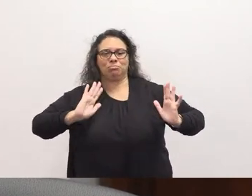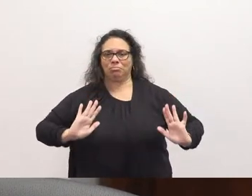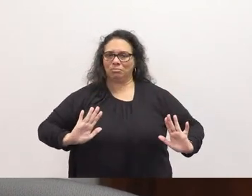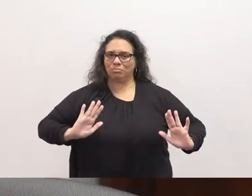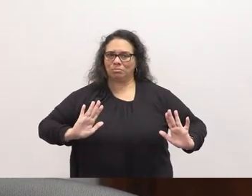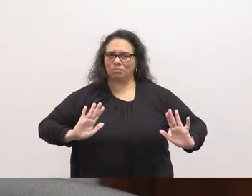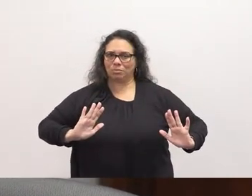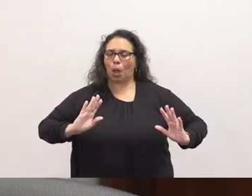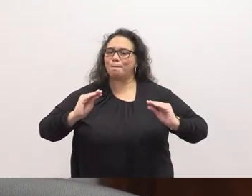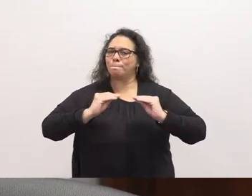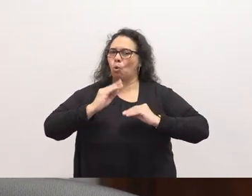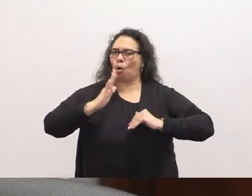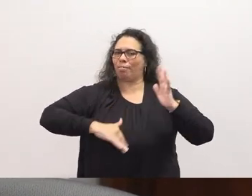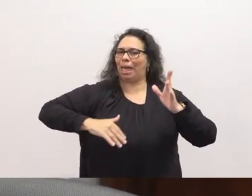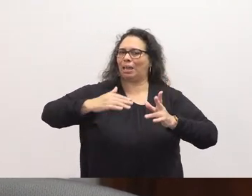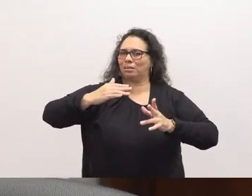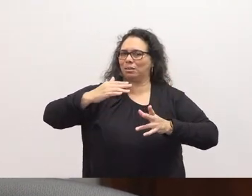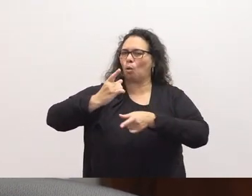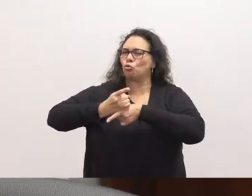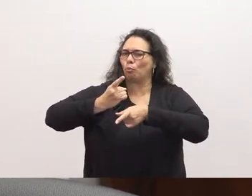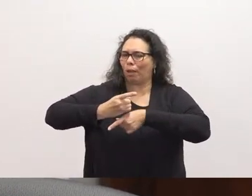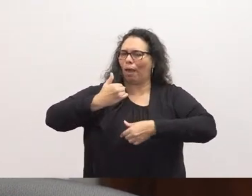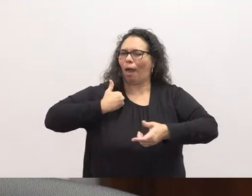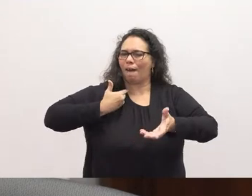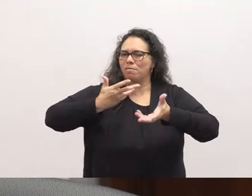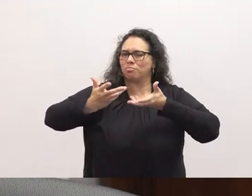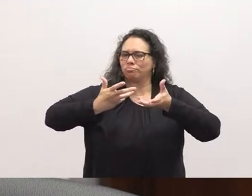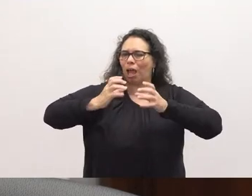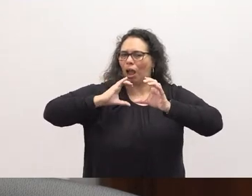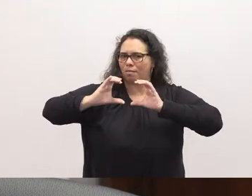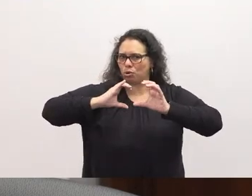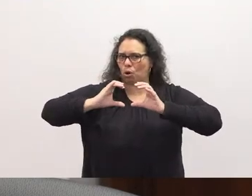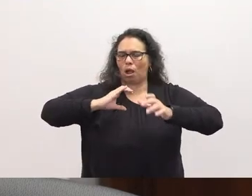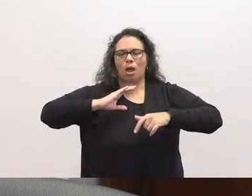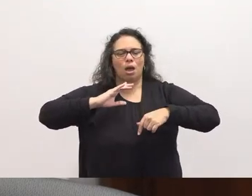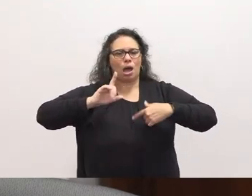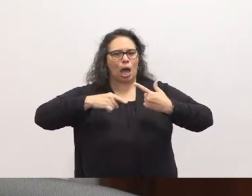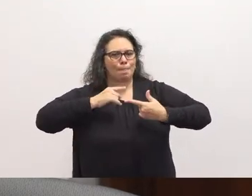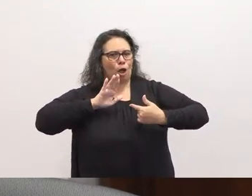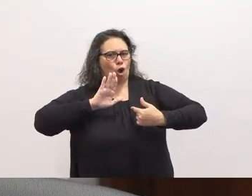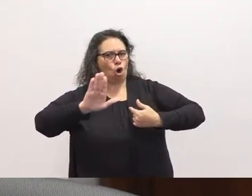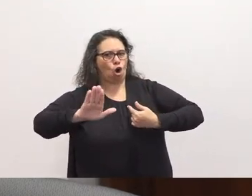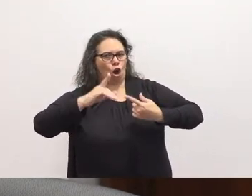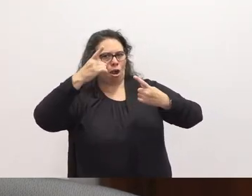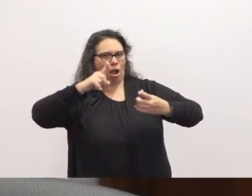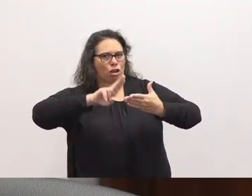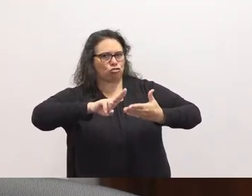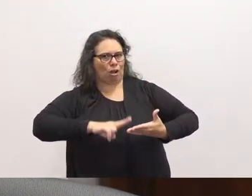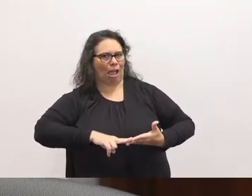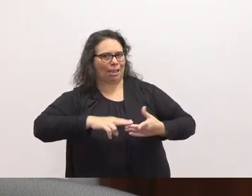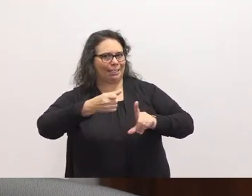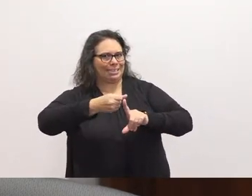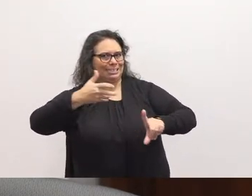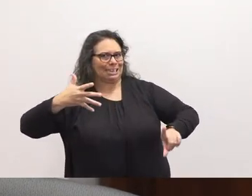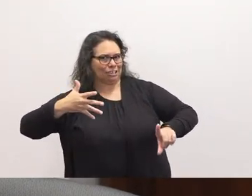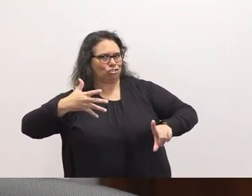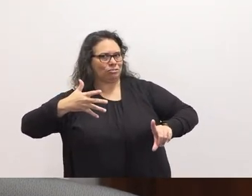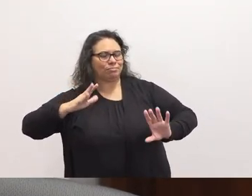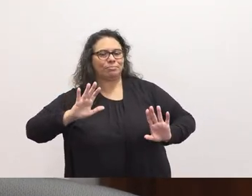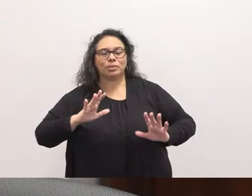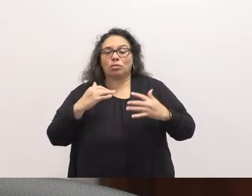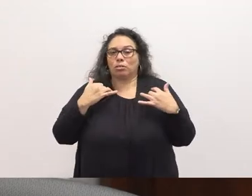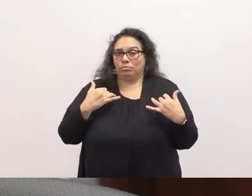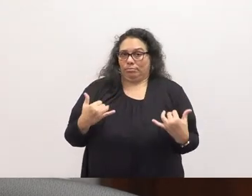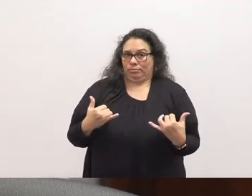would be more than appropriate to have a conversation about her contract and or the extension of the contract. At this